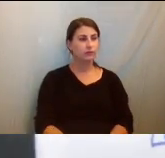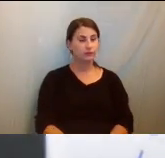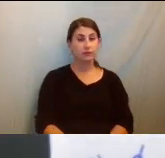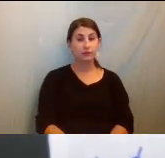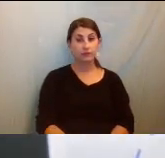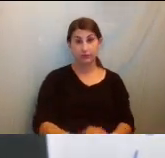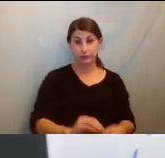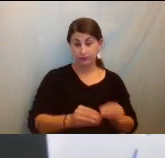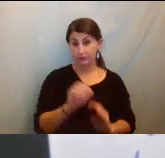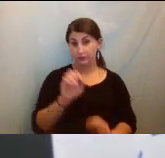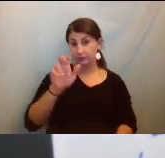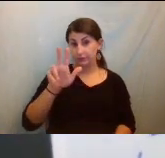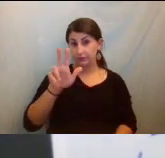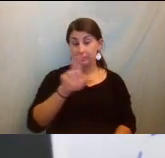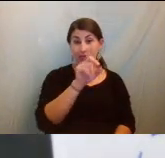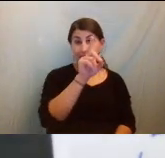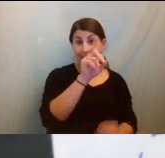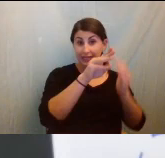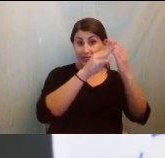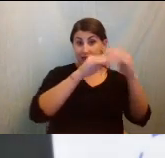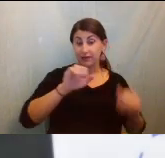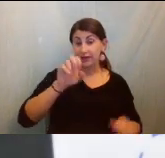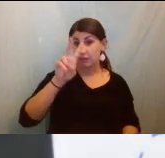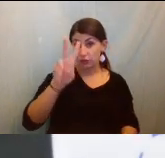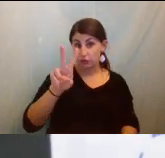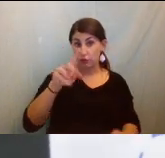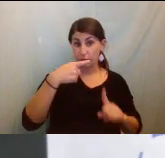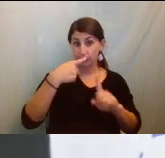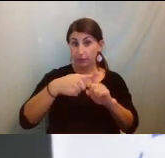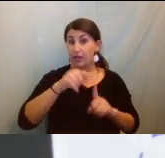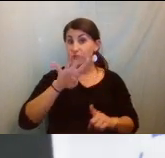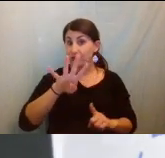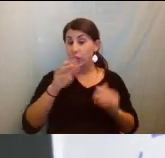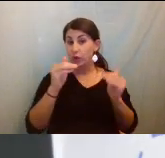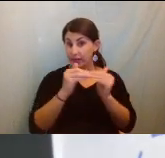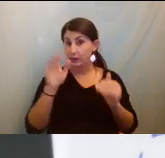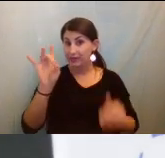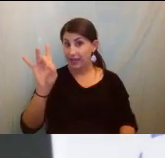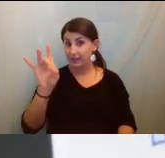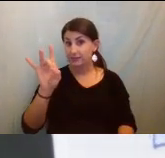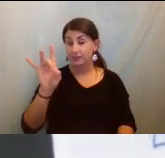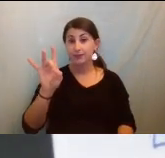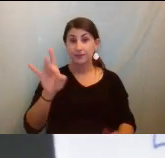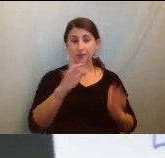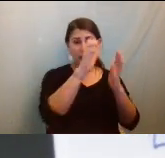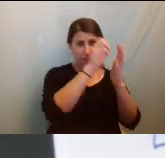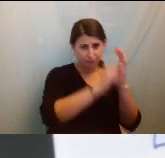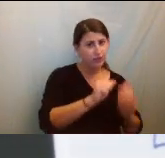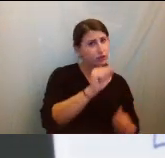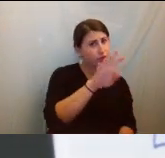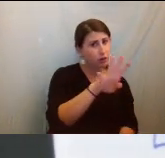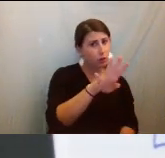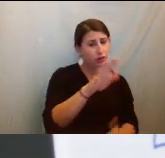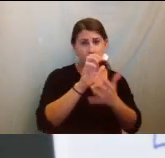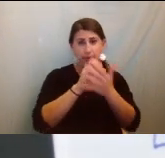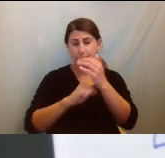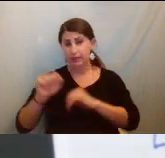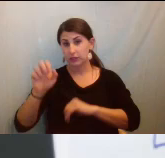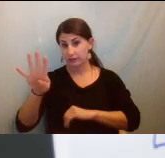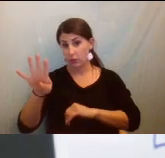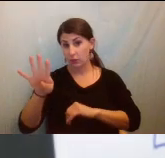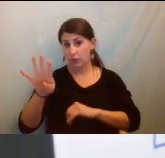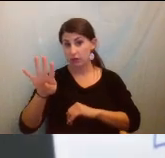Next two examples. We have d divided by 2 plus 4 equals 8. So I'm going to minus 4 on